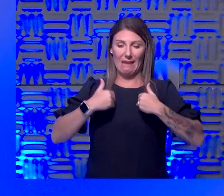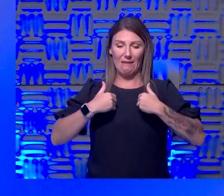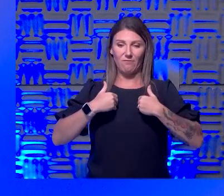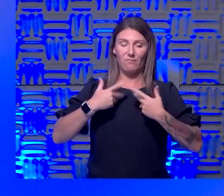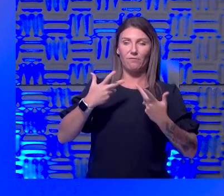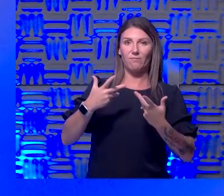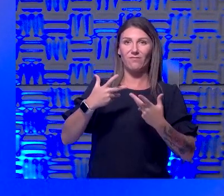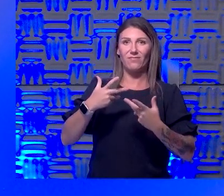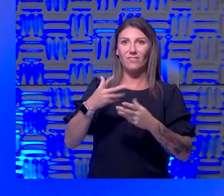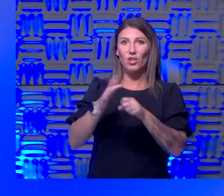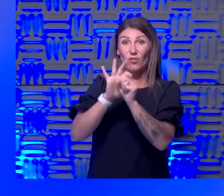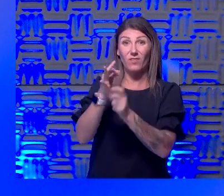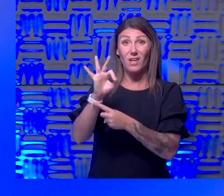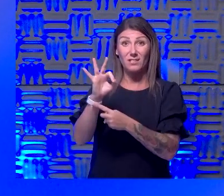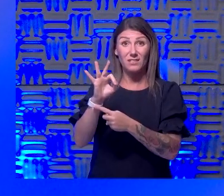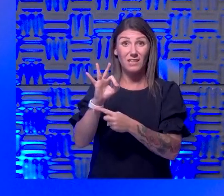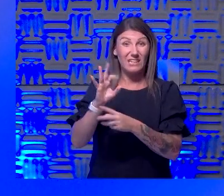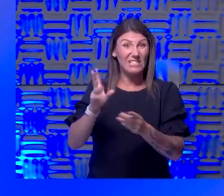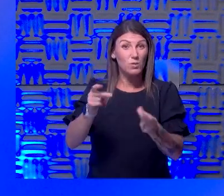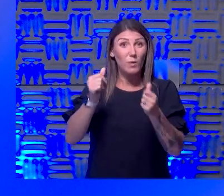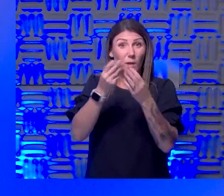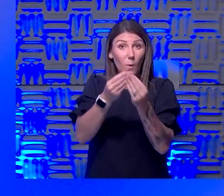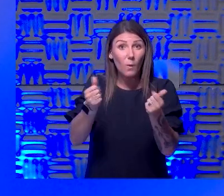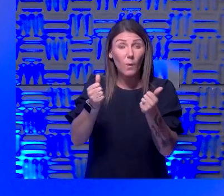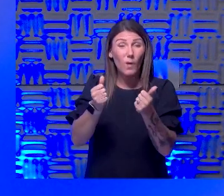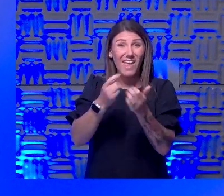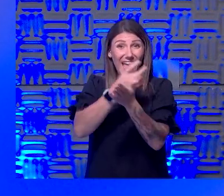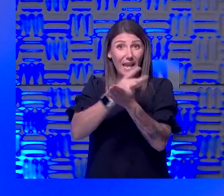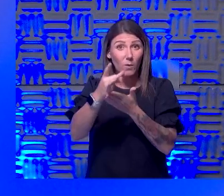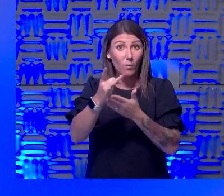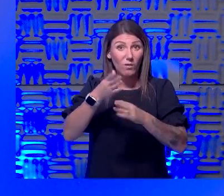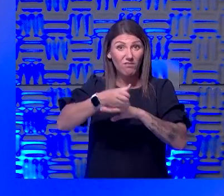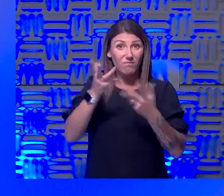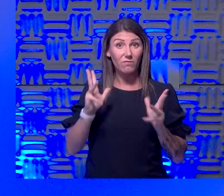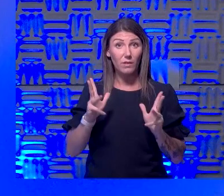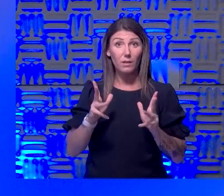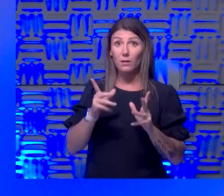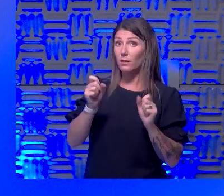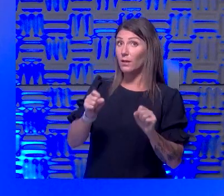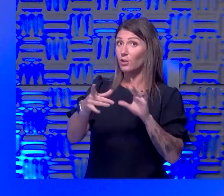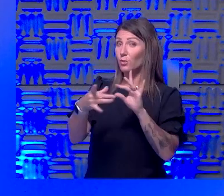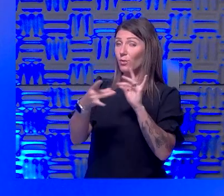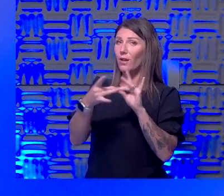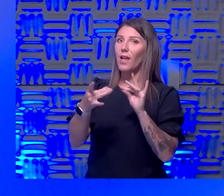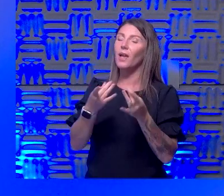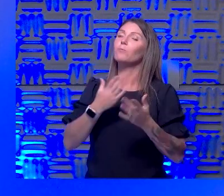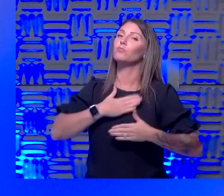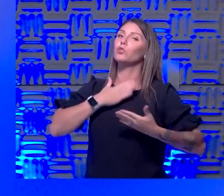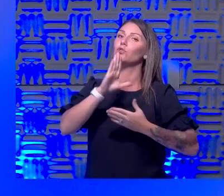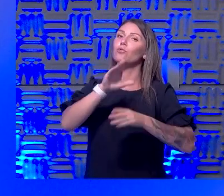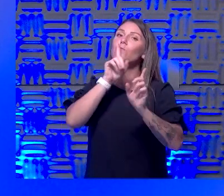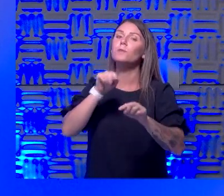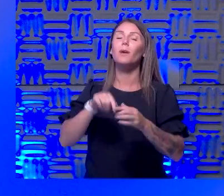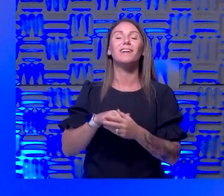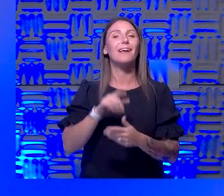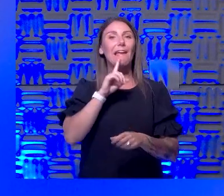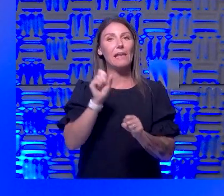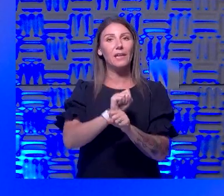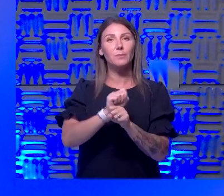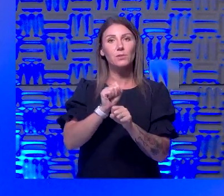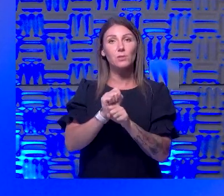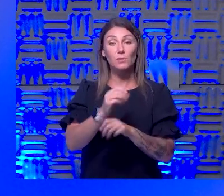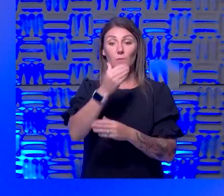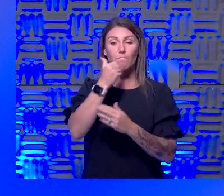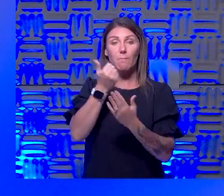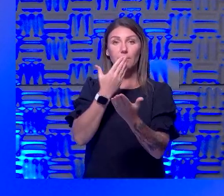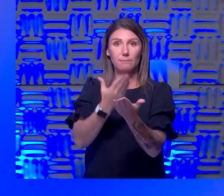quickly as 8 weeks. Can you comment on that at all? I appreciate your response. Yeah, absolutely. So the